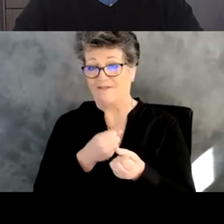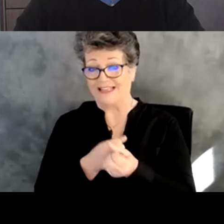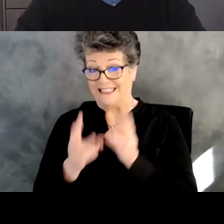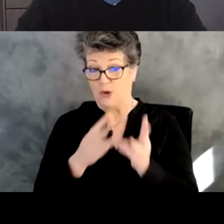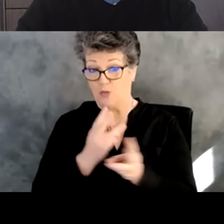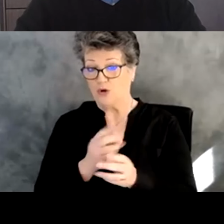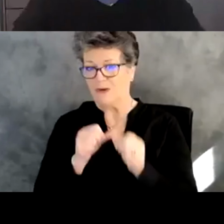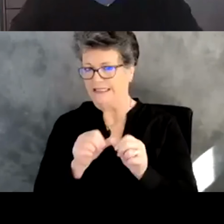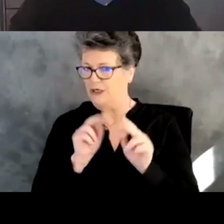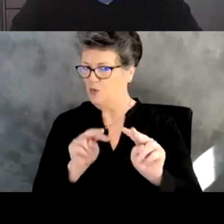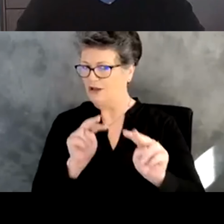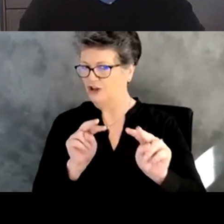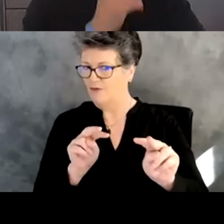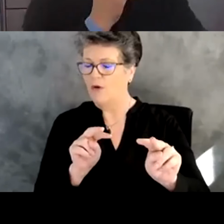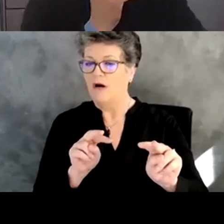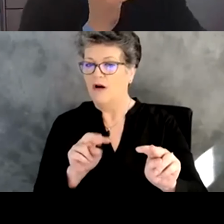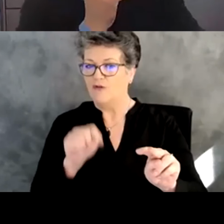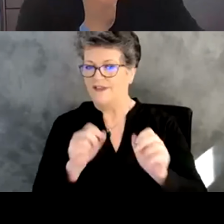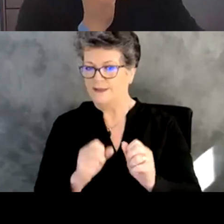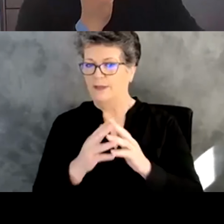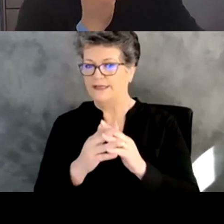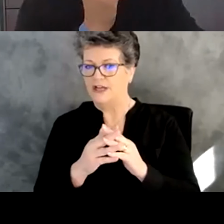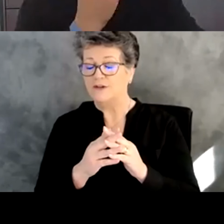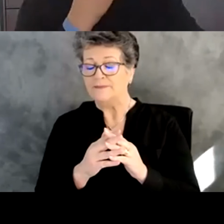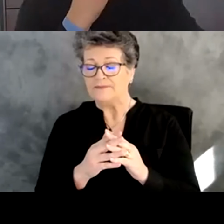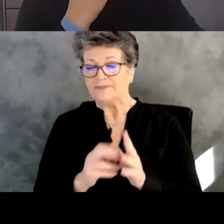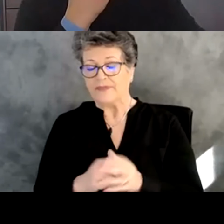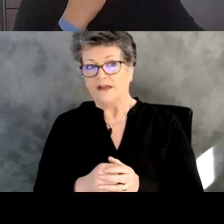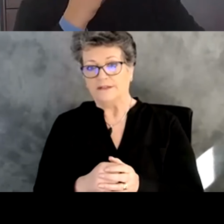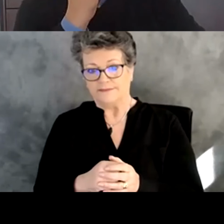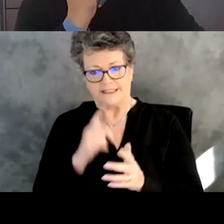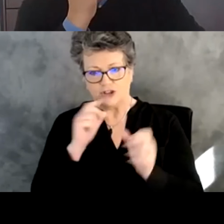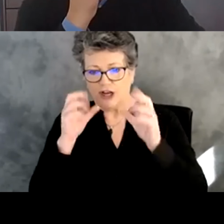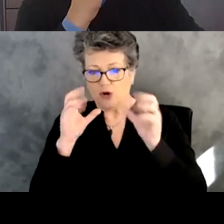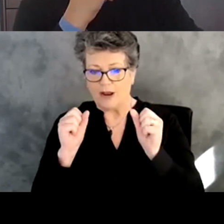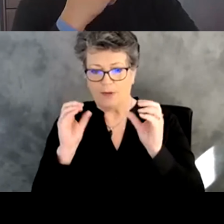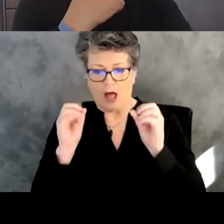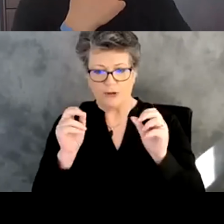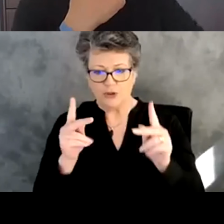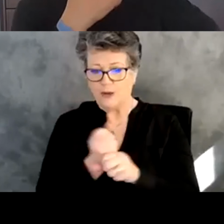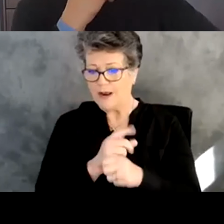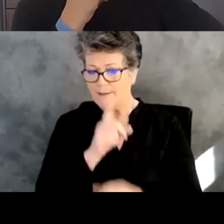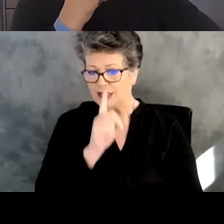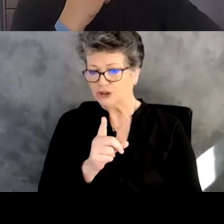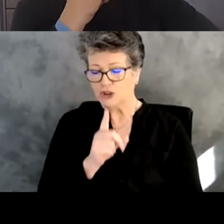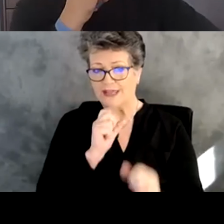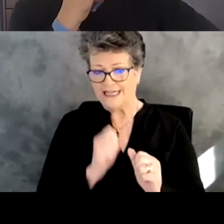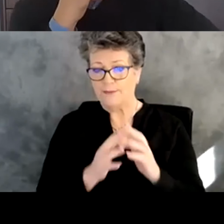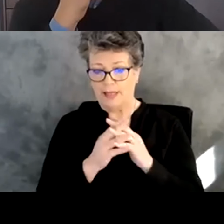watch out for with regards to this implementation, because this is such an incredible opportunity. We want to make sure it's implemented